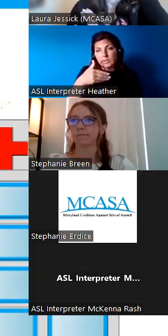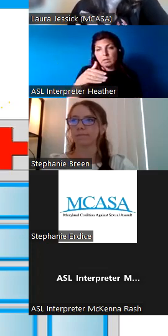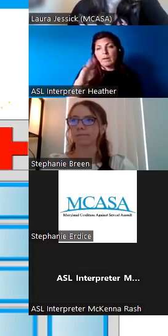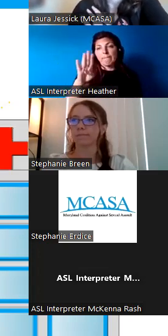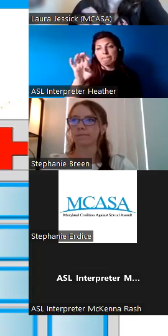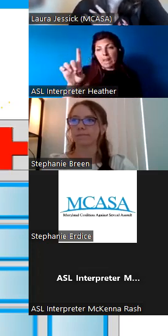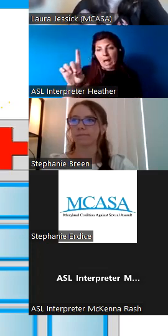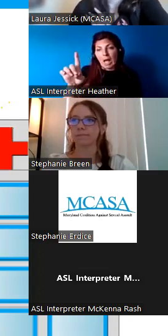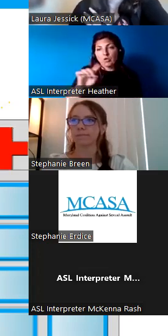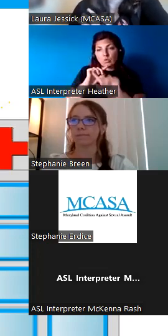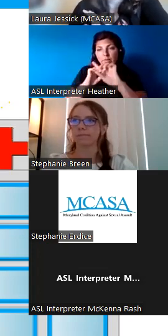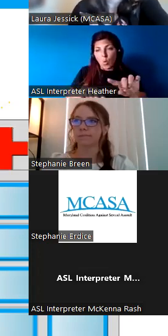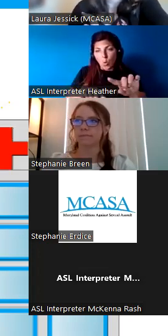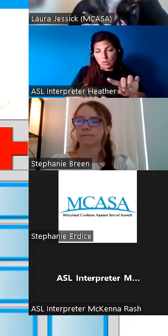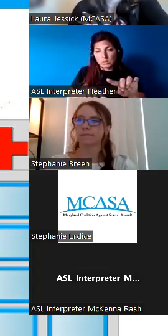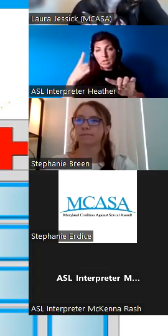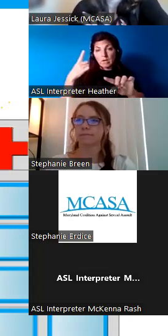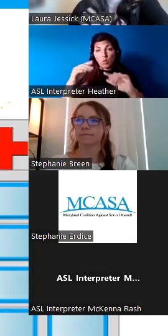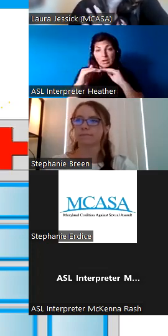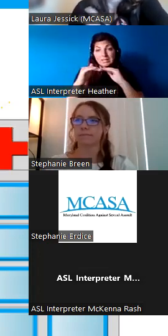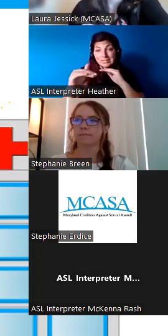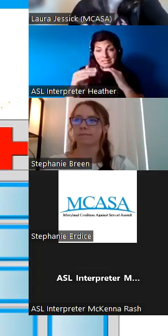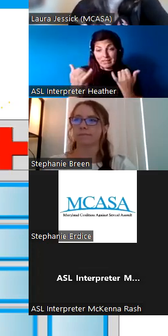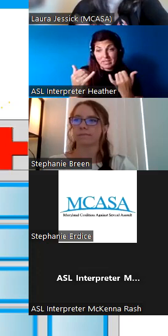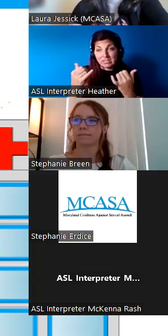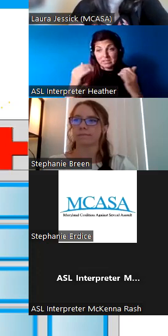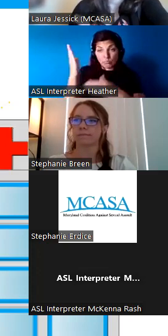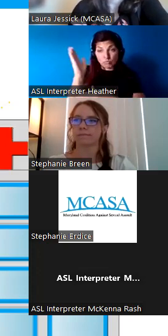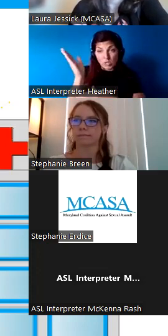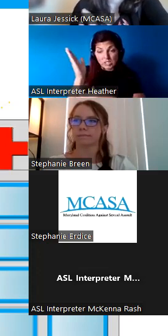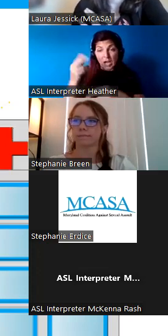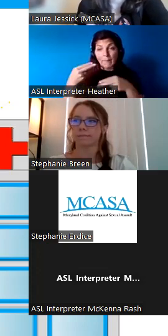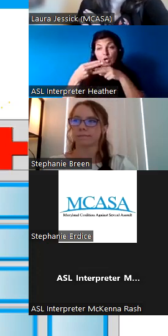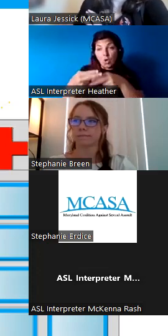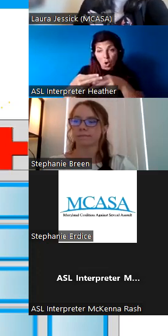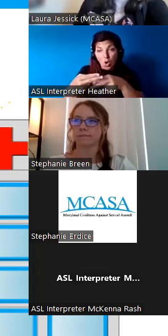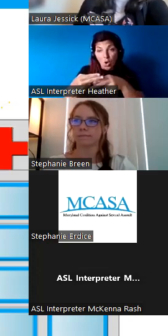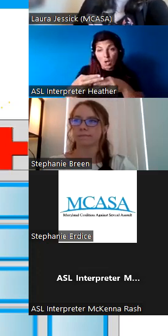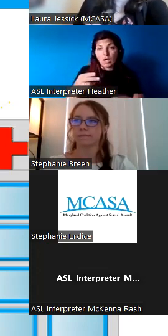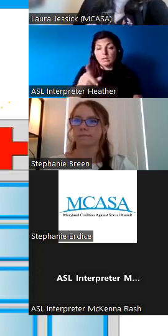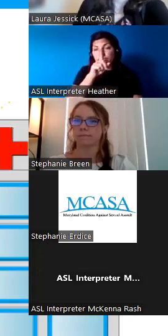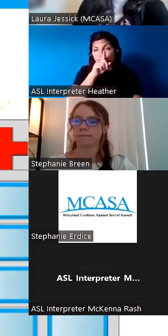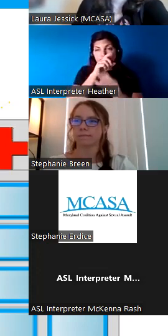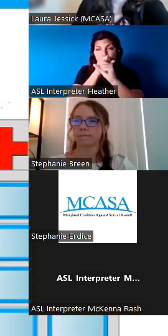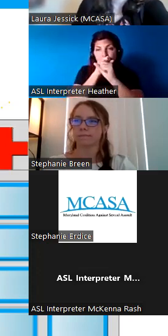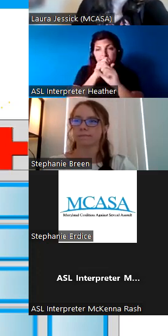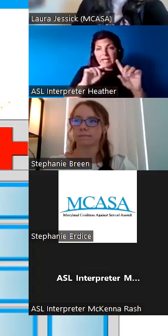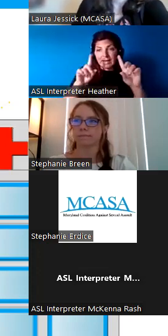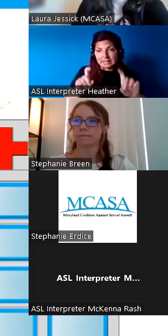of consistency throughout today's presentation, we'll be referring to those exams as anonymous exams.